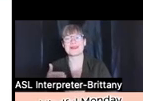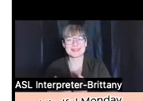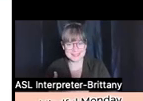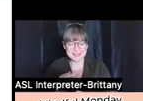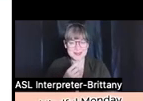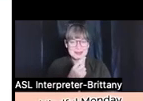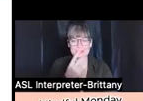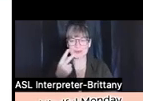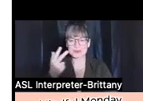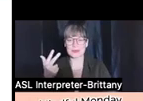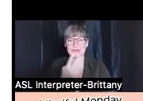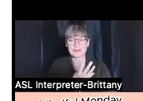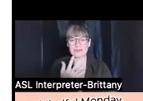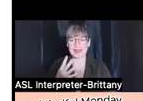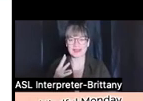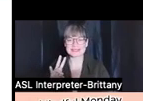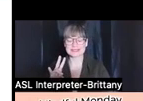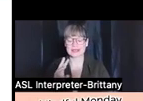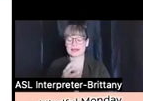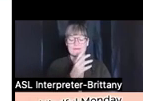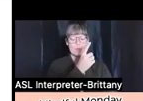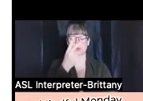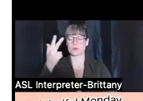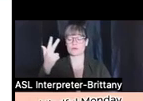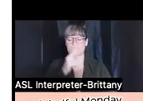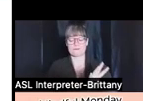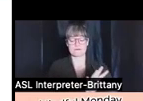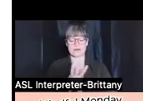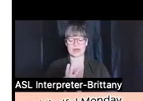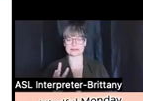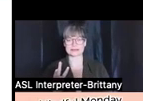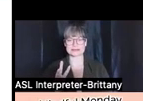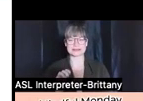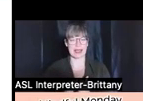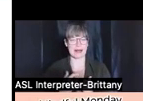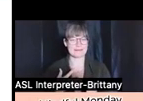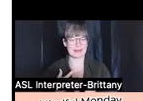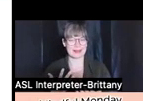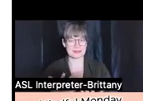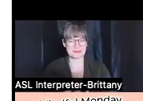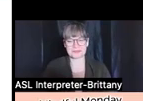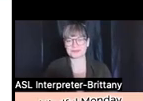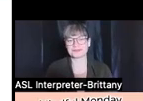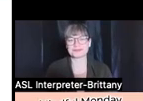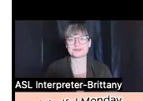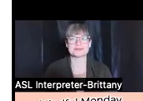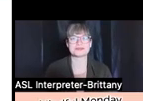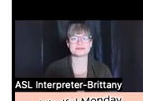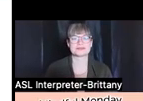progresando. The chat, how they're feeling. Si quieren compartir en el chat, ¿cómo se sienten?